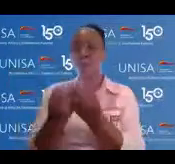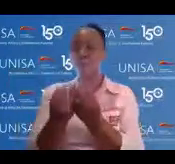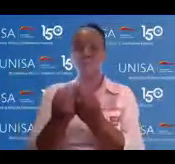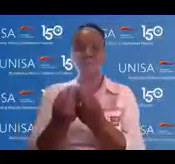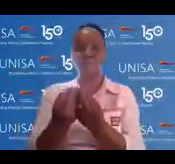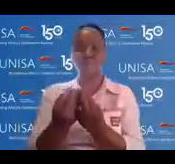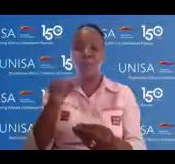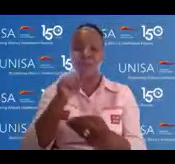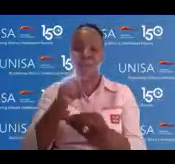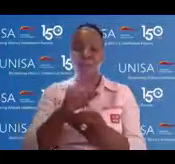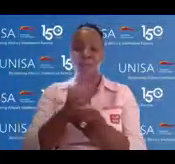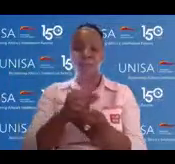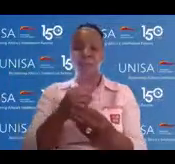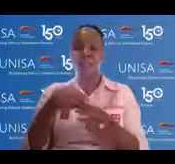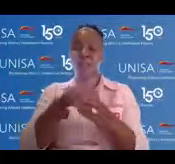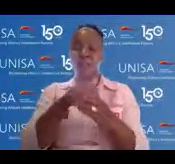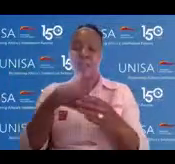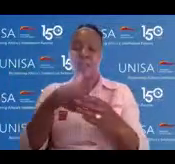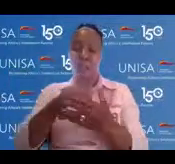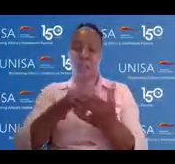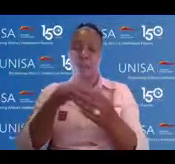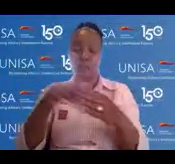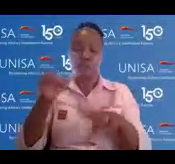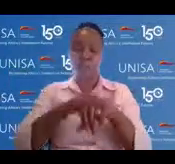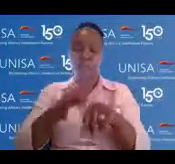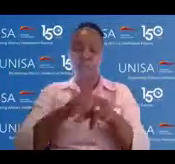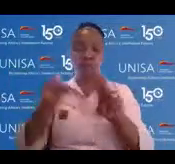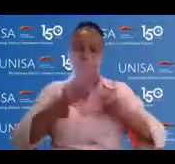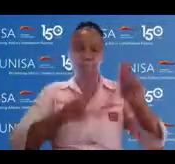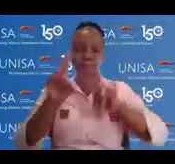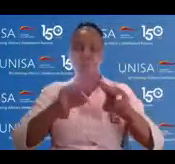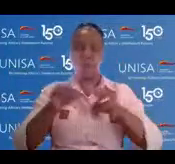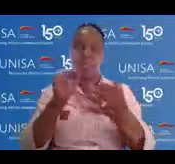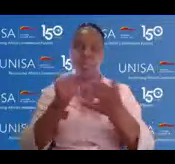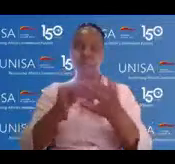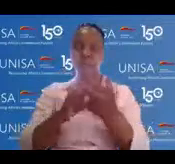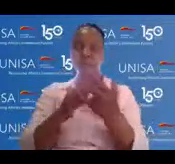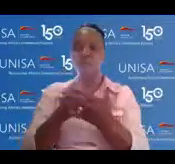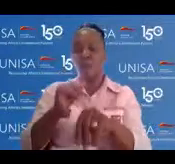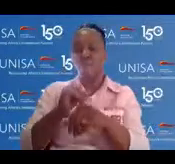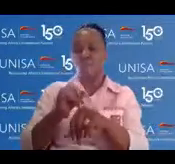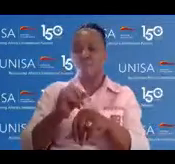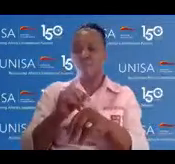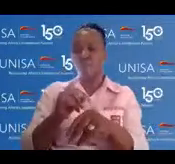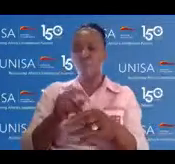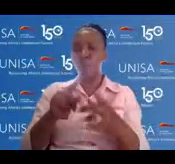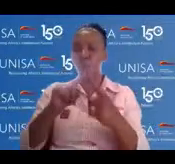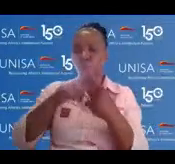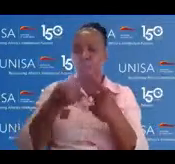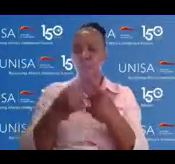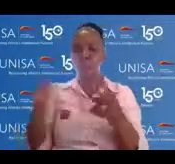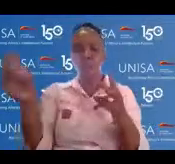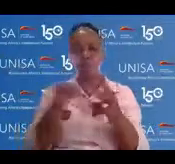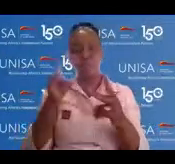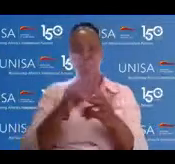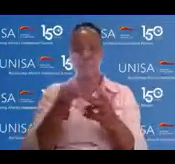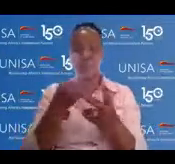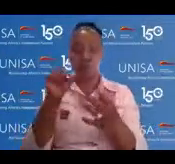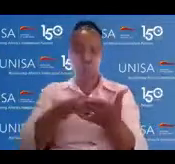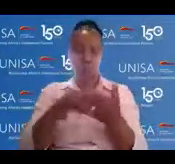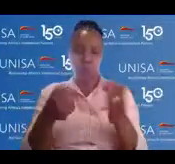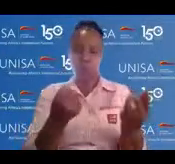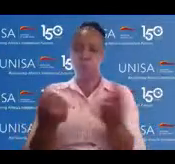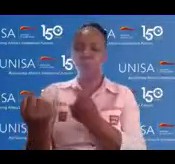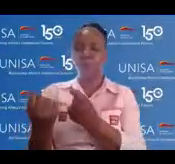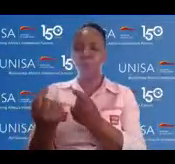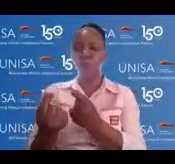time is tracked and monitored, and when it reaches a certain point, that is seen as a transgression. So ladies and